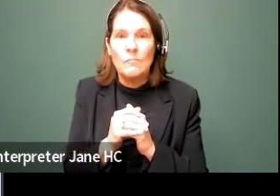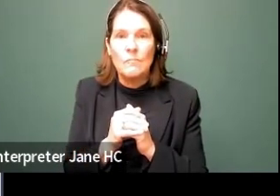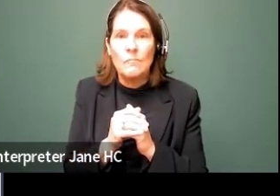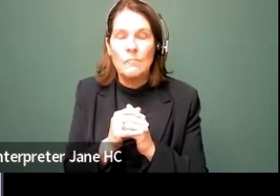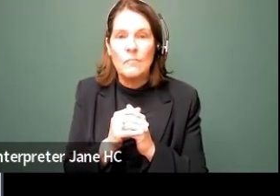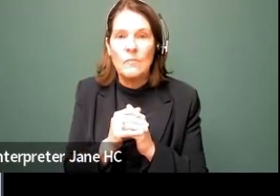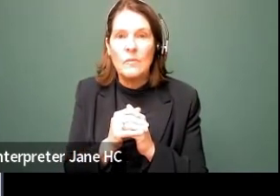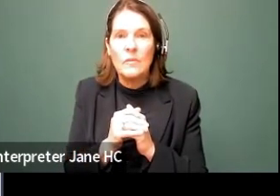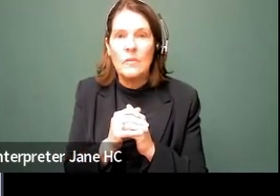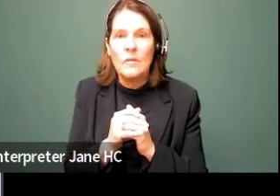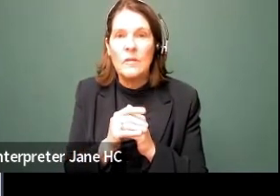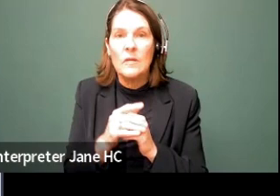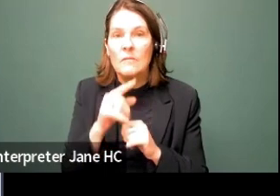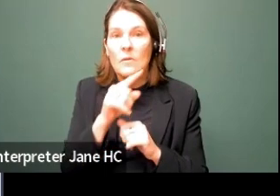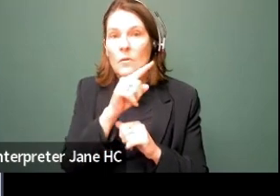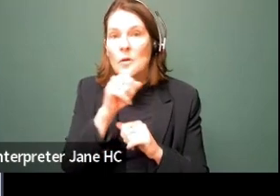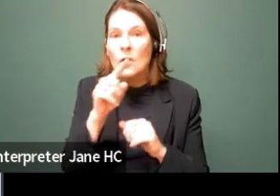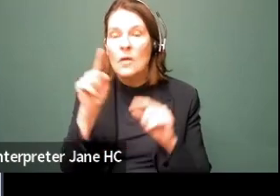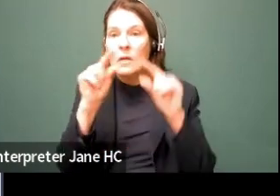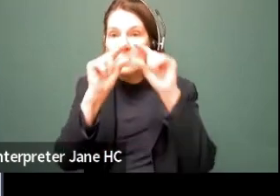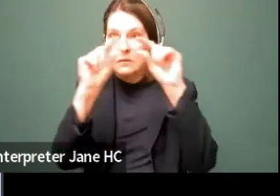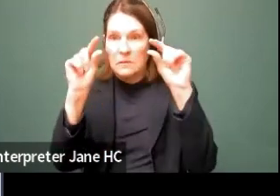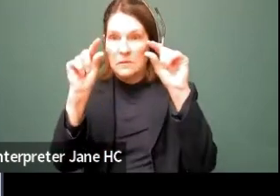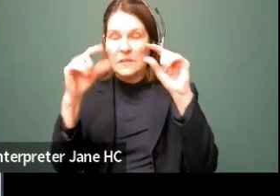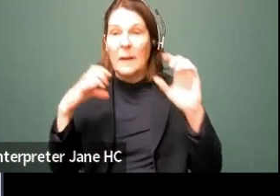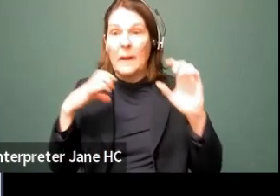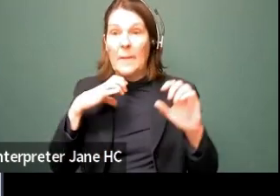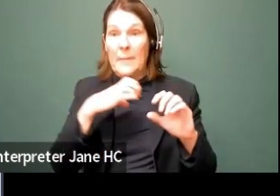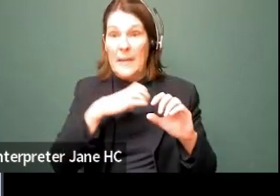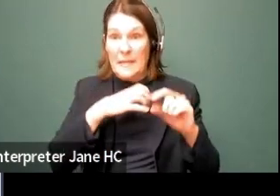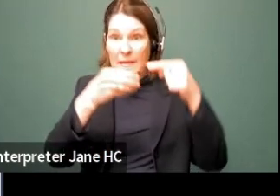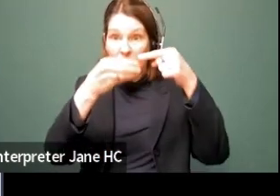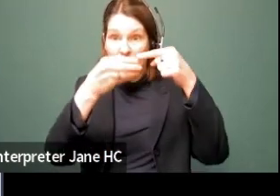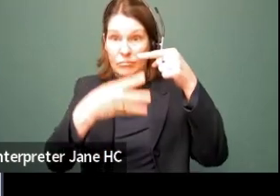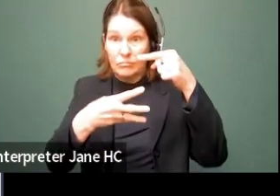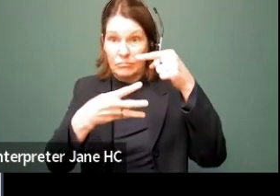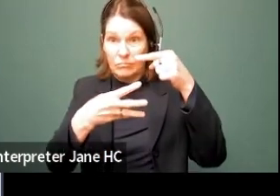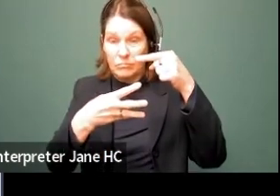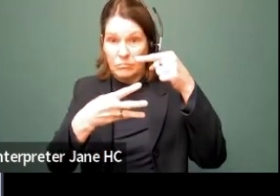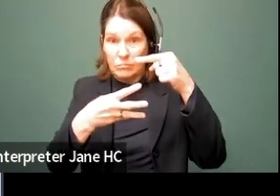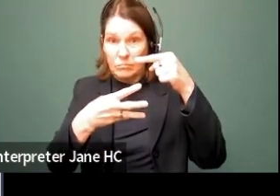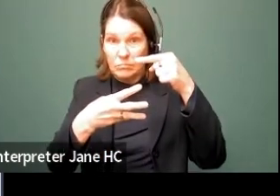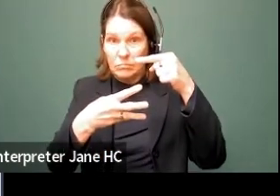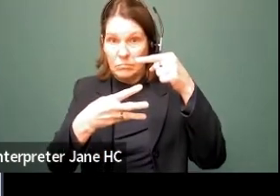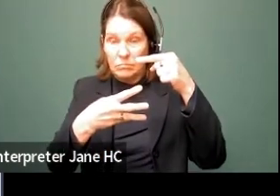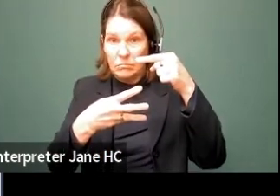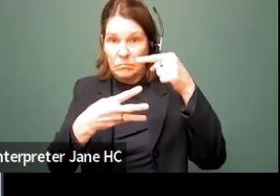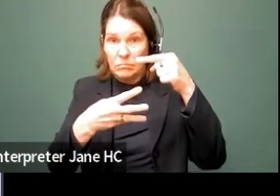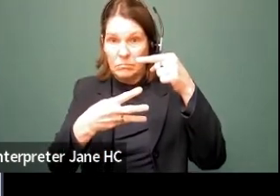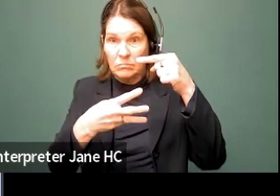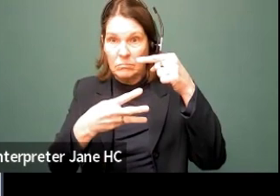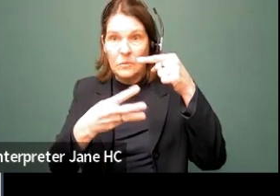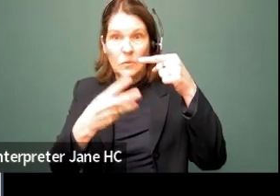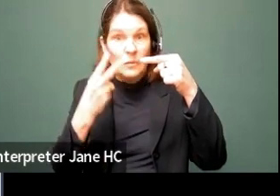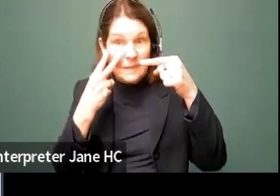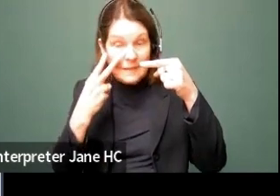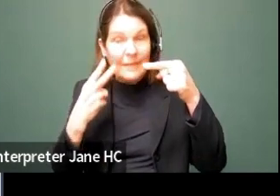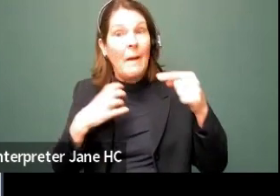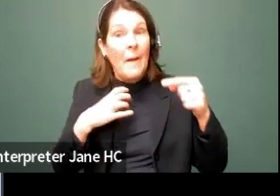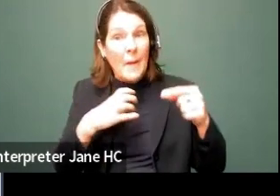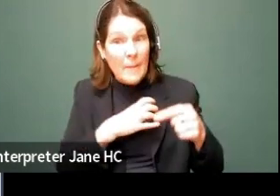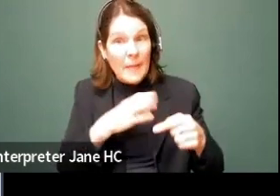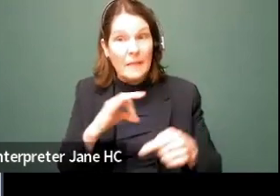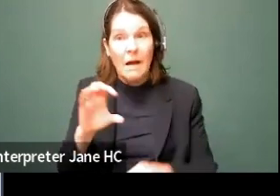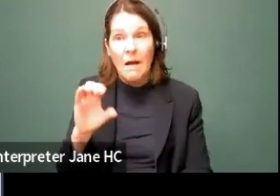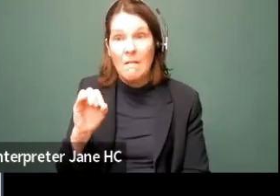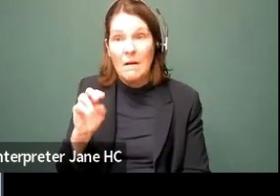And then if we go under the committees tab, we have a committees of conference section.